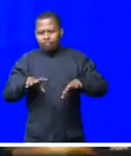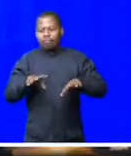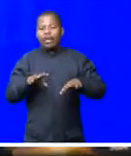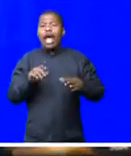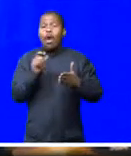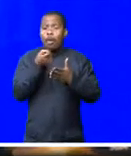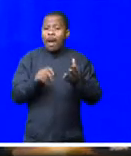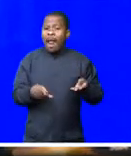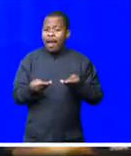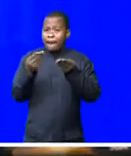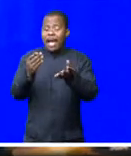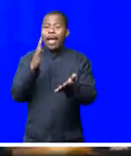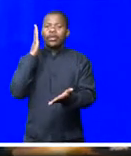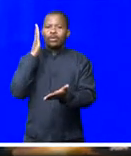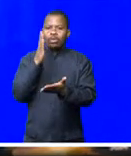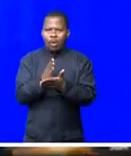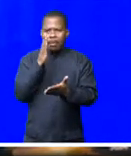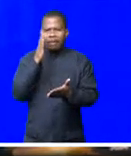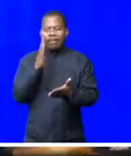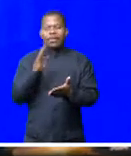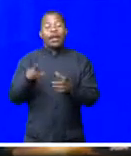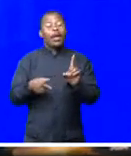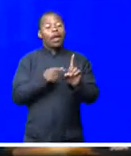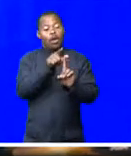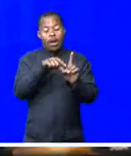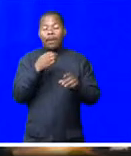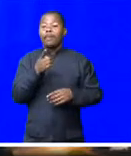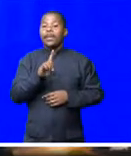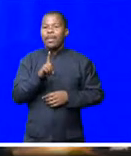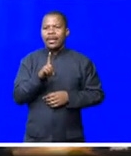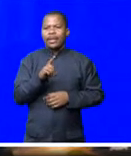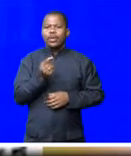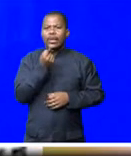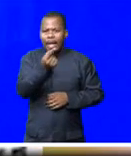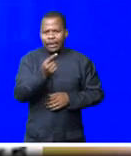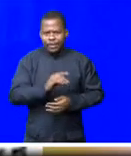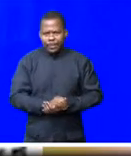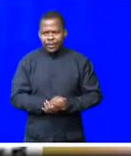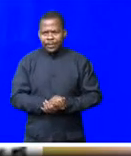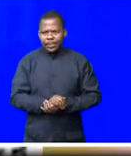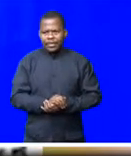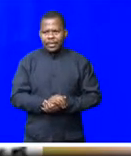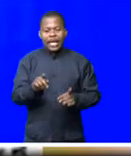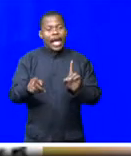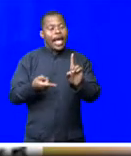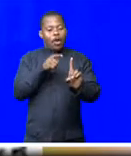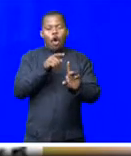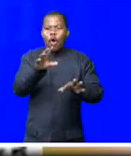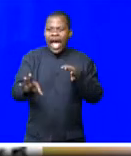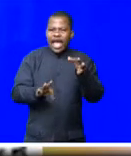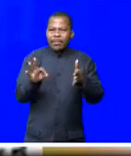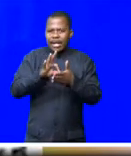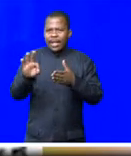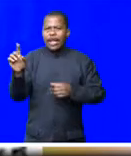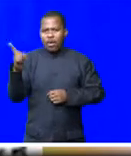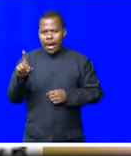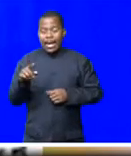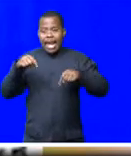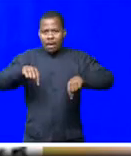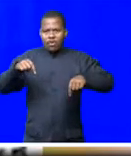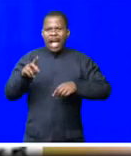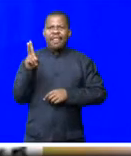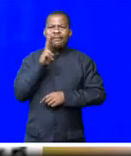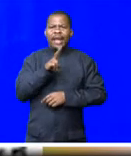lelabekwa, loku ke kuvetwe ngusakhile Dlamini lokhulumela lenhlangano. Sakhile uchazile ukuthi njengoba namuhla